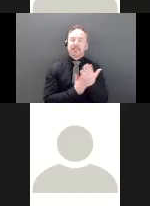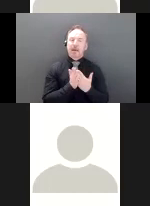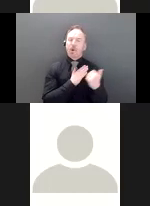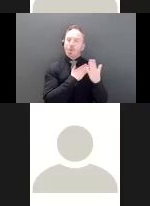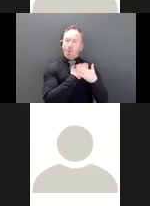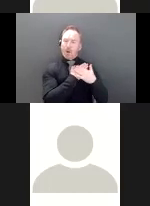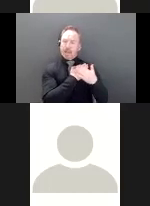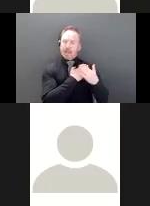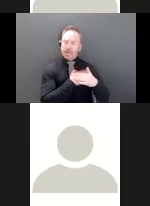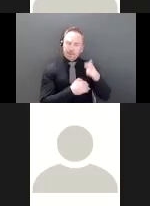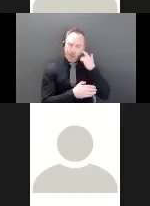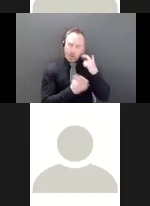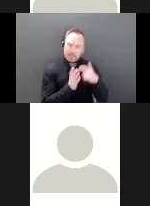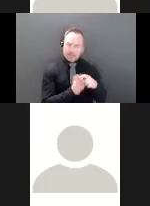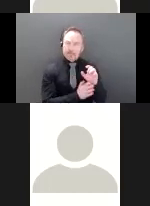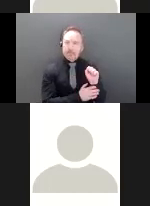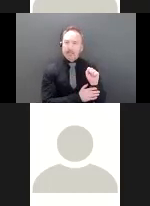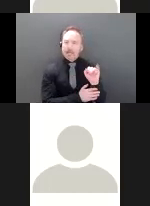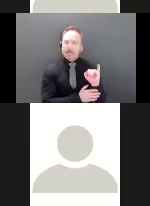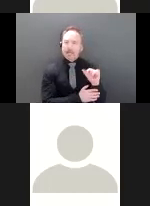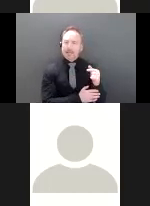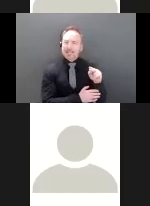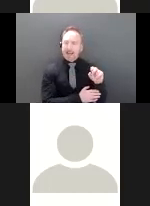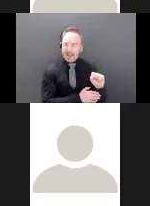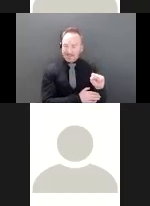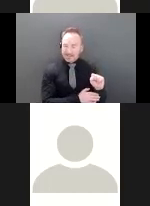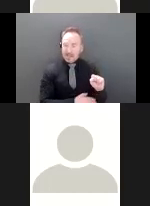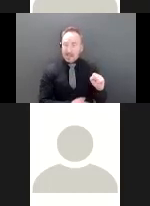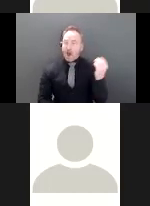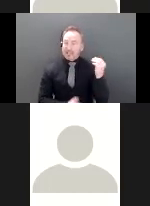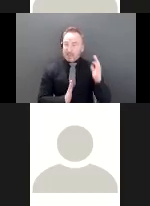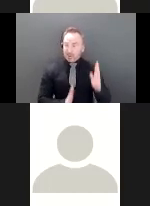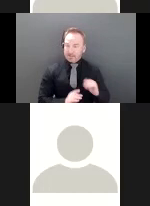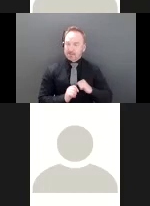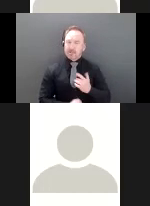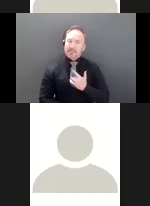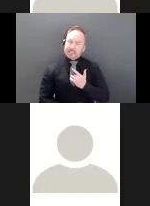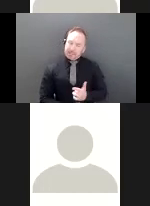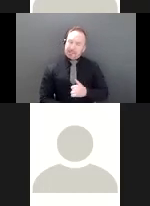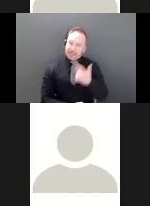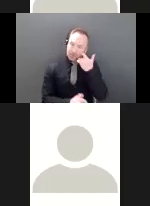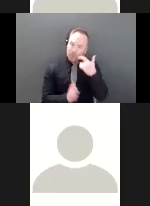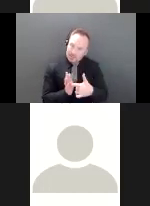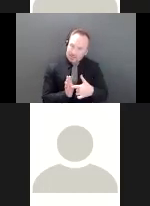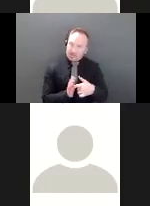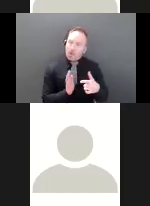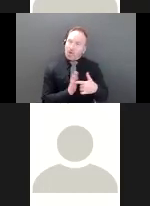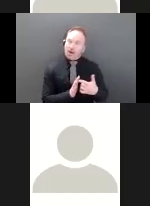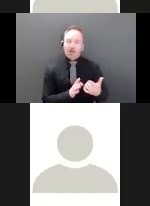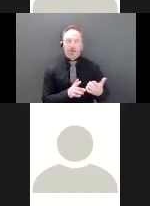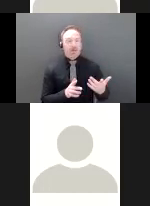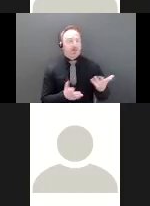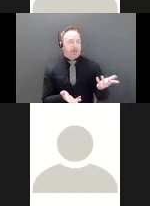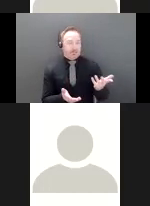signs that Ontarians are identifying with that might mean an older woman is experiencing